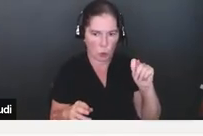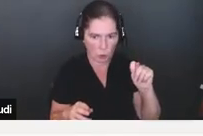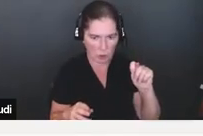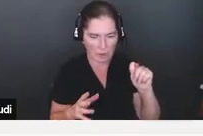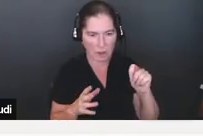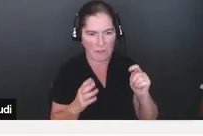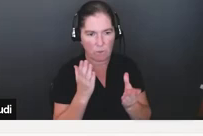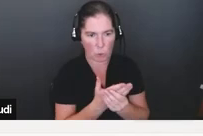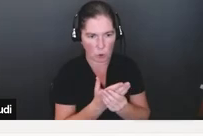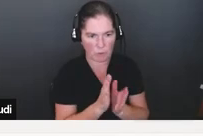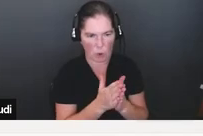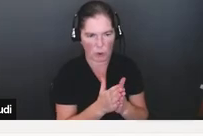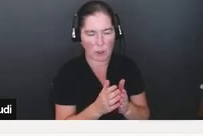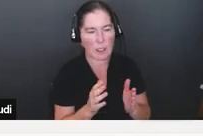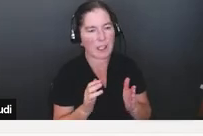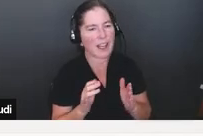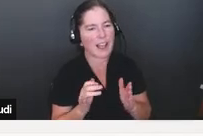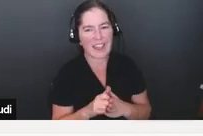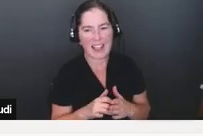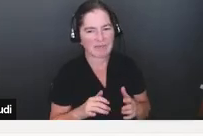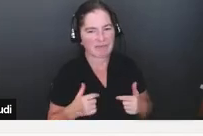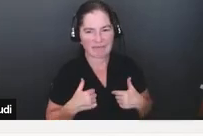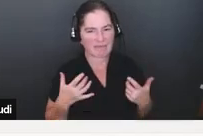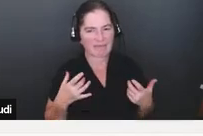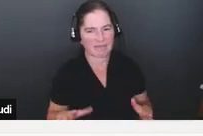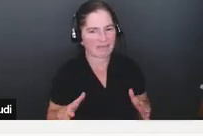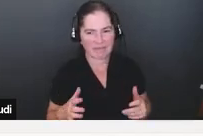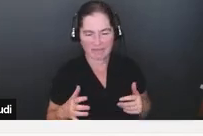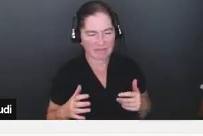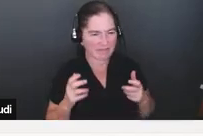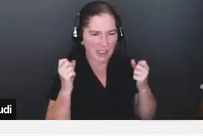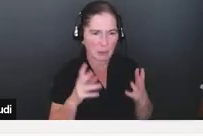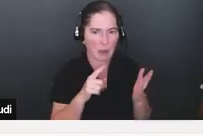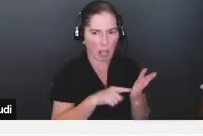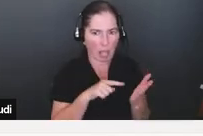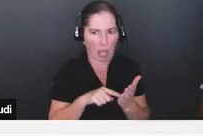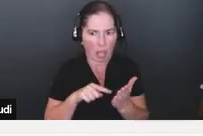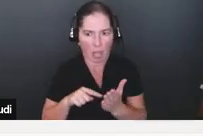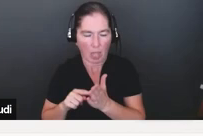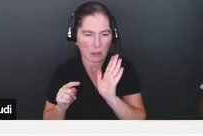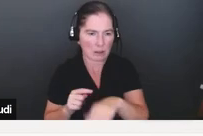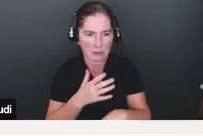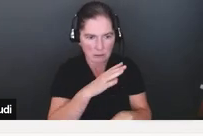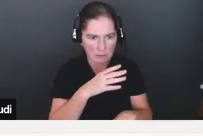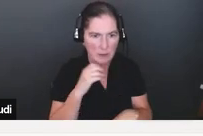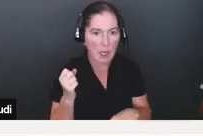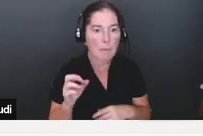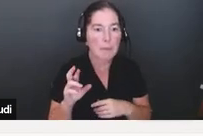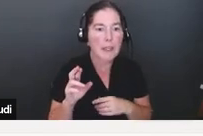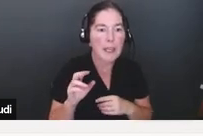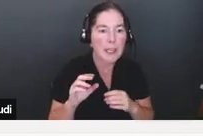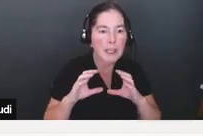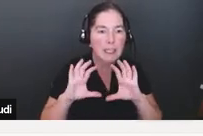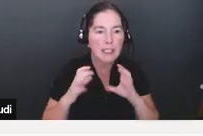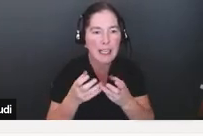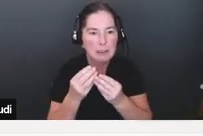That organization system is not going to work for me. It's too many clicks. I can click on class materials, a little radio button, and I notice I